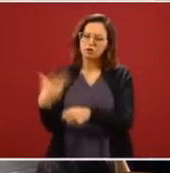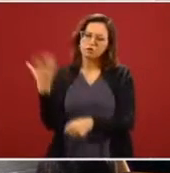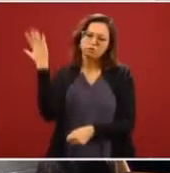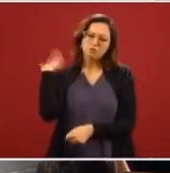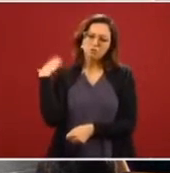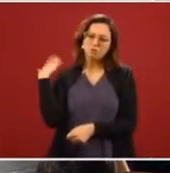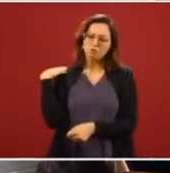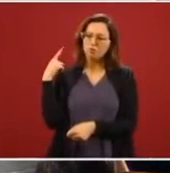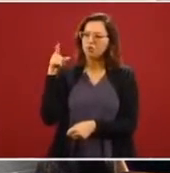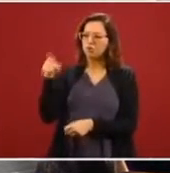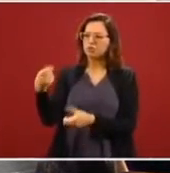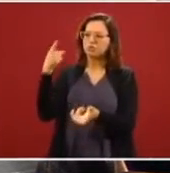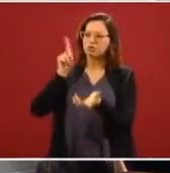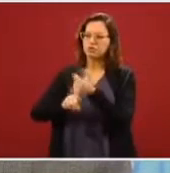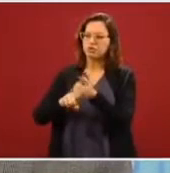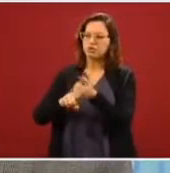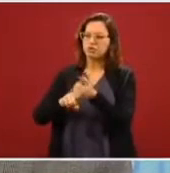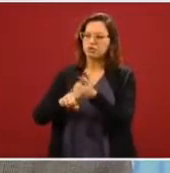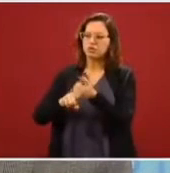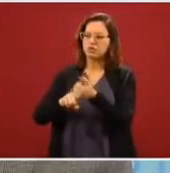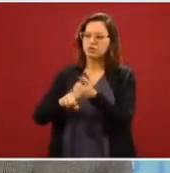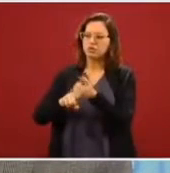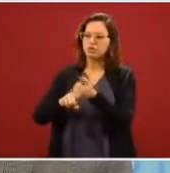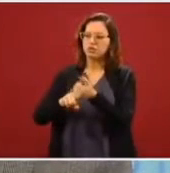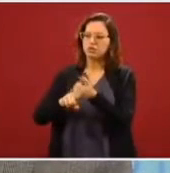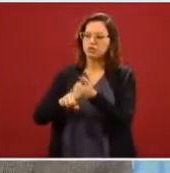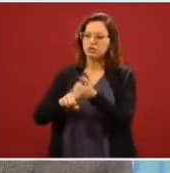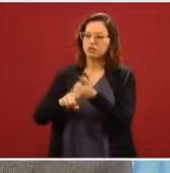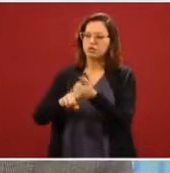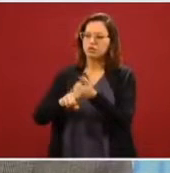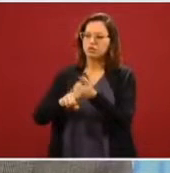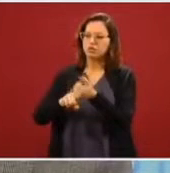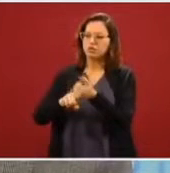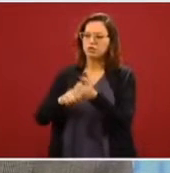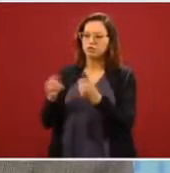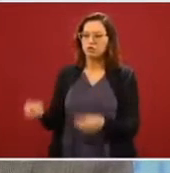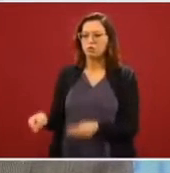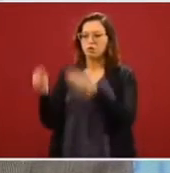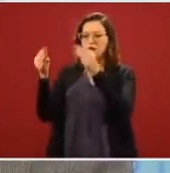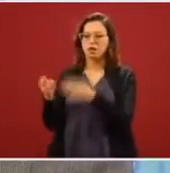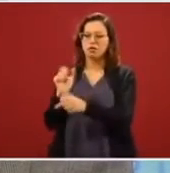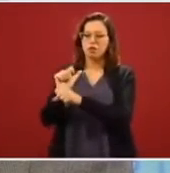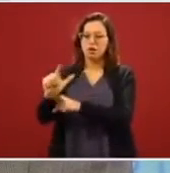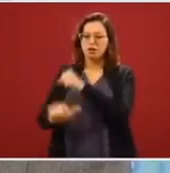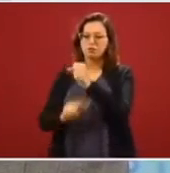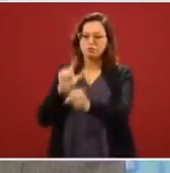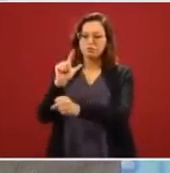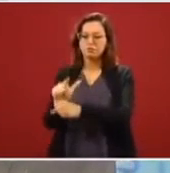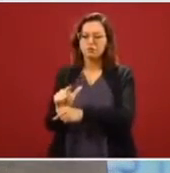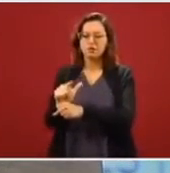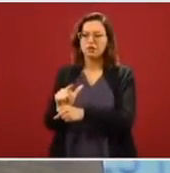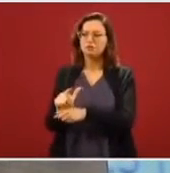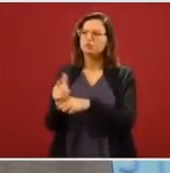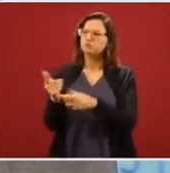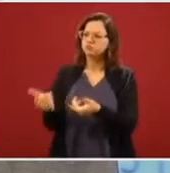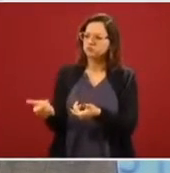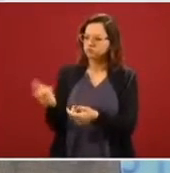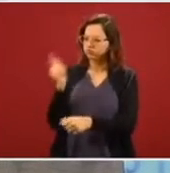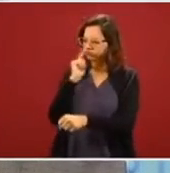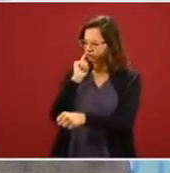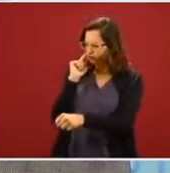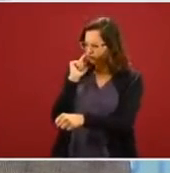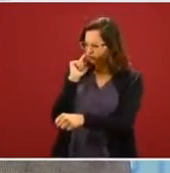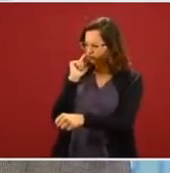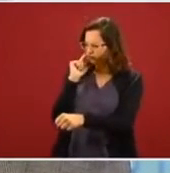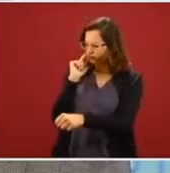un mercado de animales. in a market of animals. La oportunidad ha